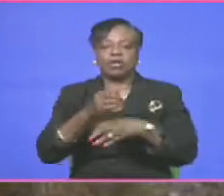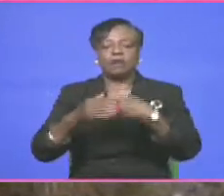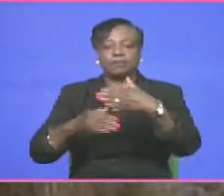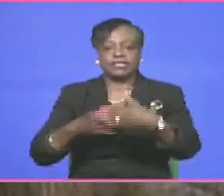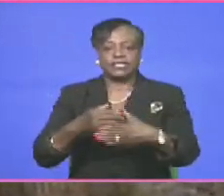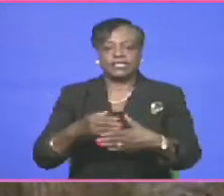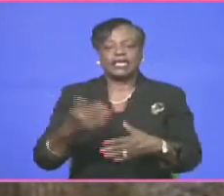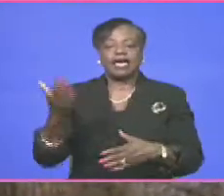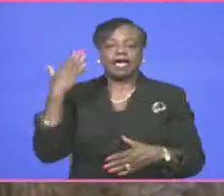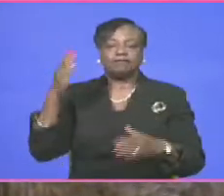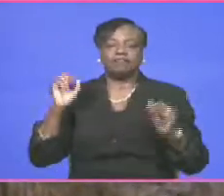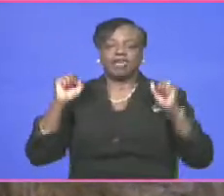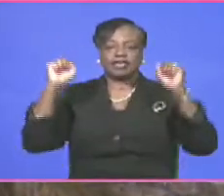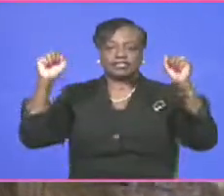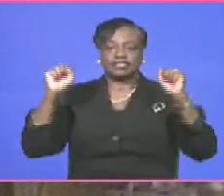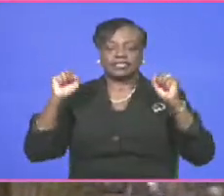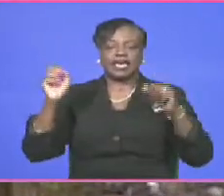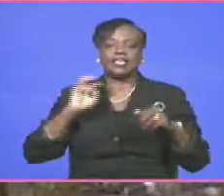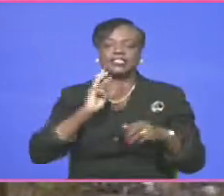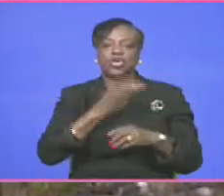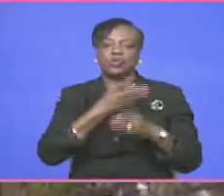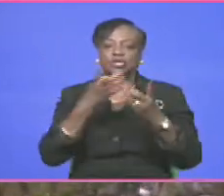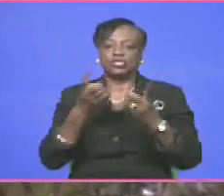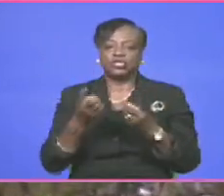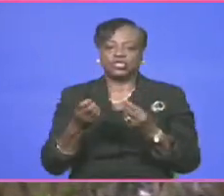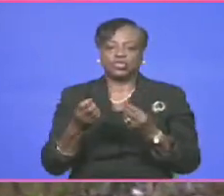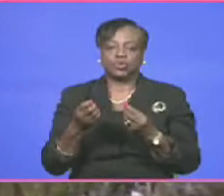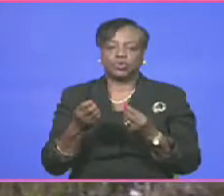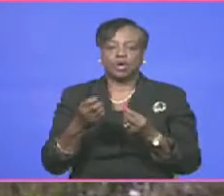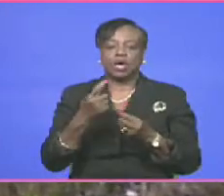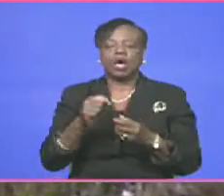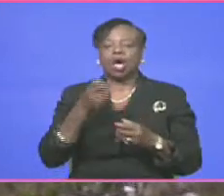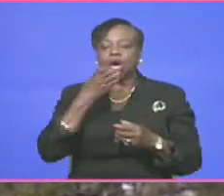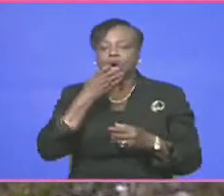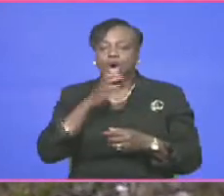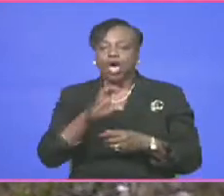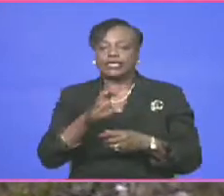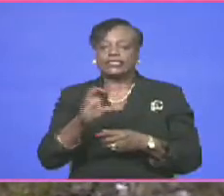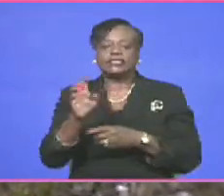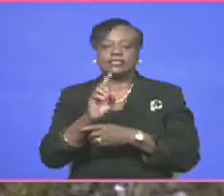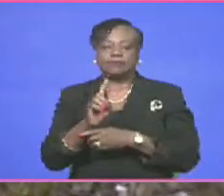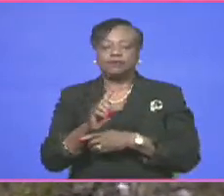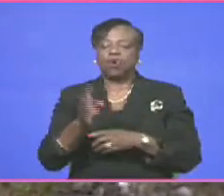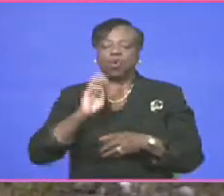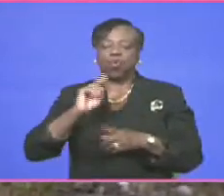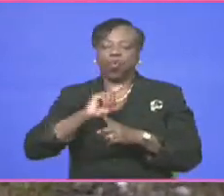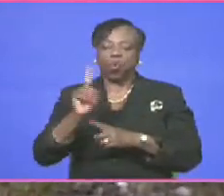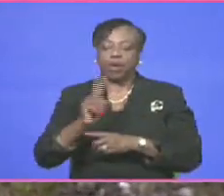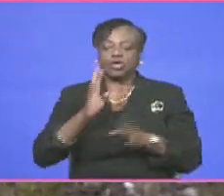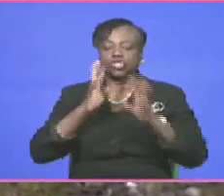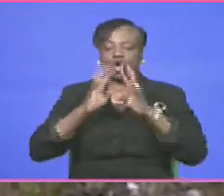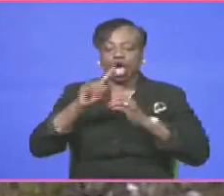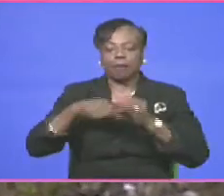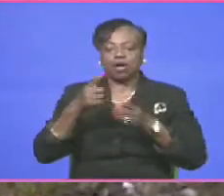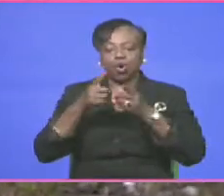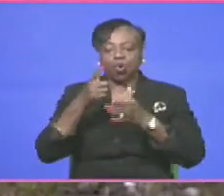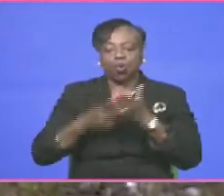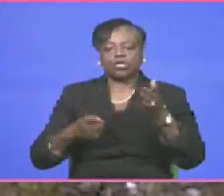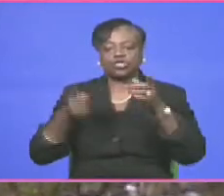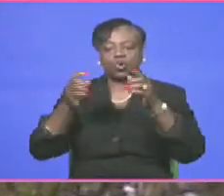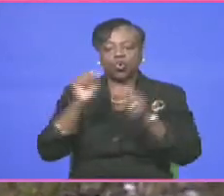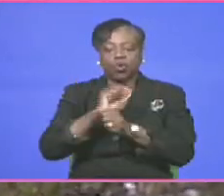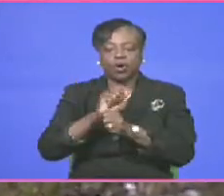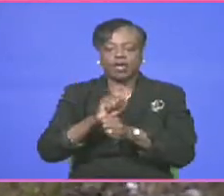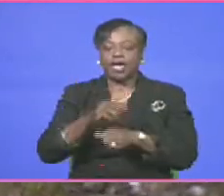the exercise, we do a hot debrief, that's customary, where we discuss what worked and what did not work